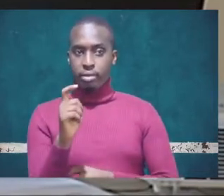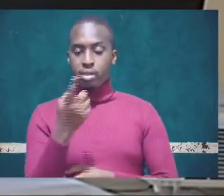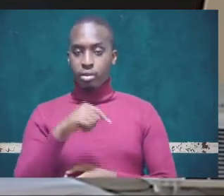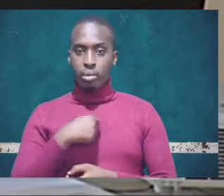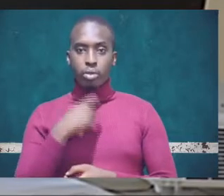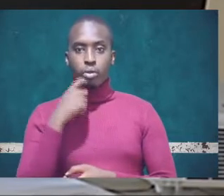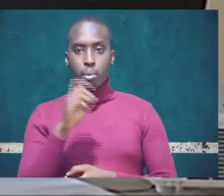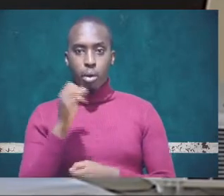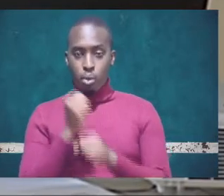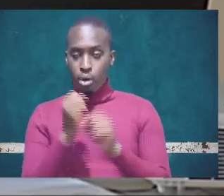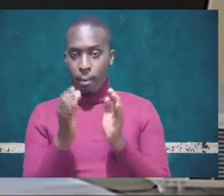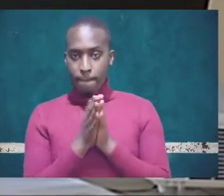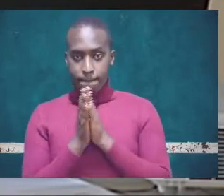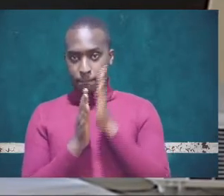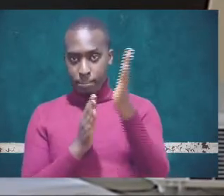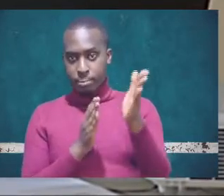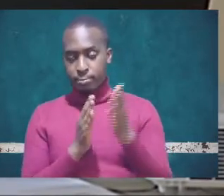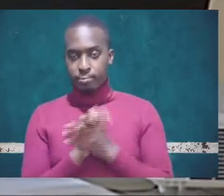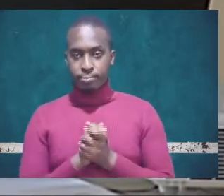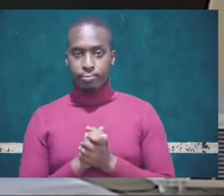going to first work on this one.